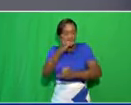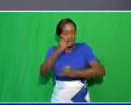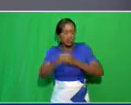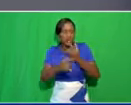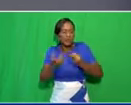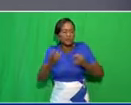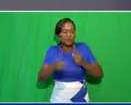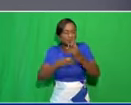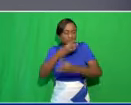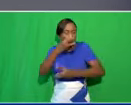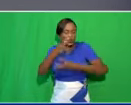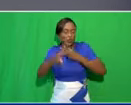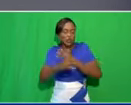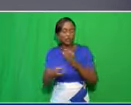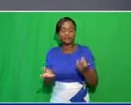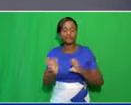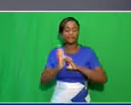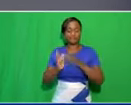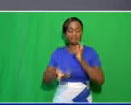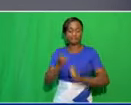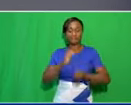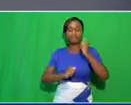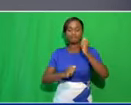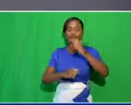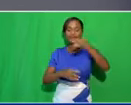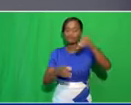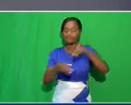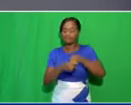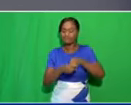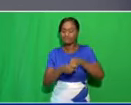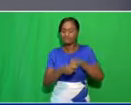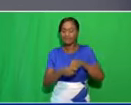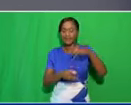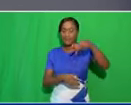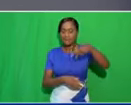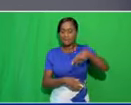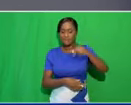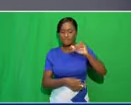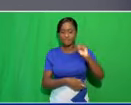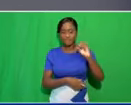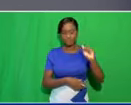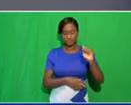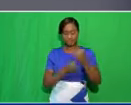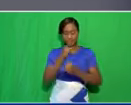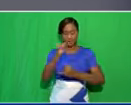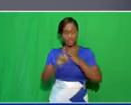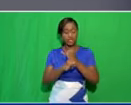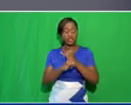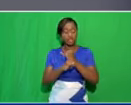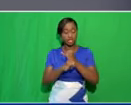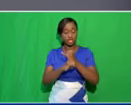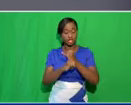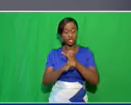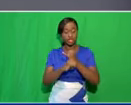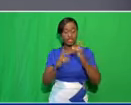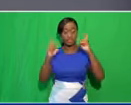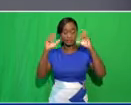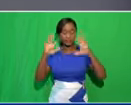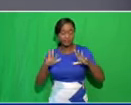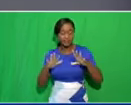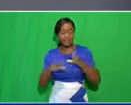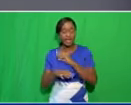arena. So for instance, Trinidad and Tobago would have participated in PISA, which is an international assessment. We would have